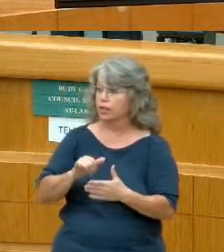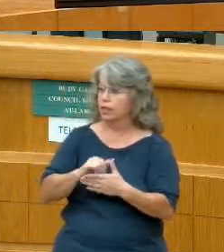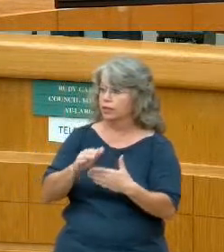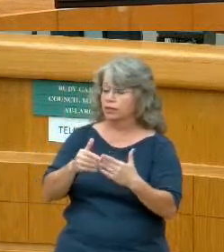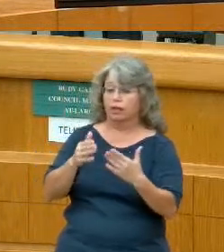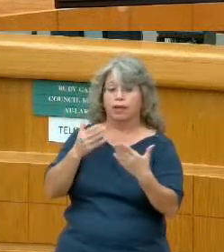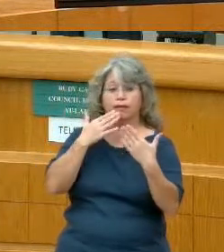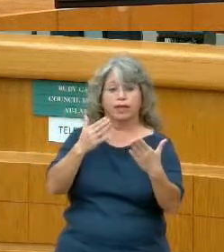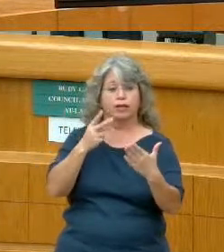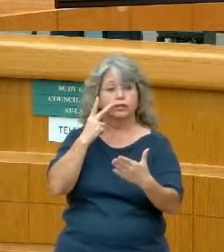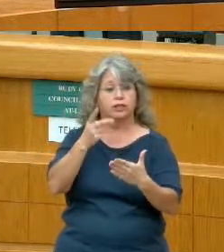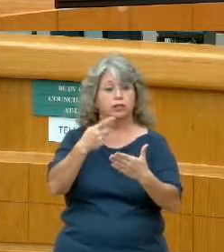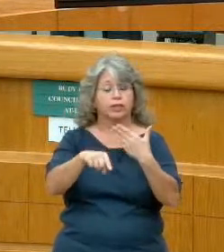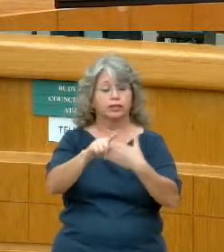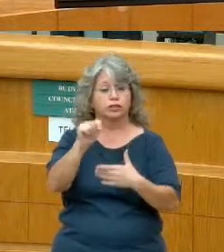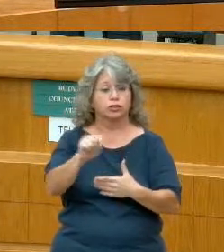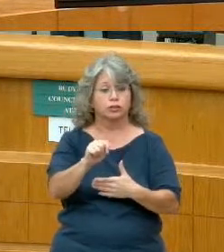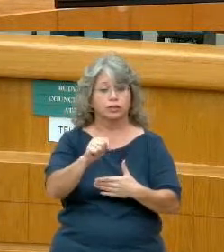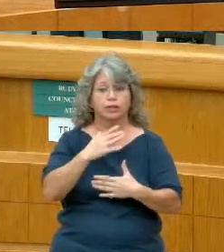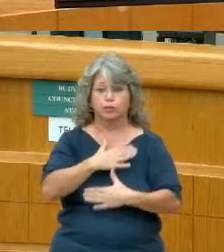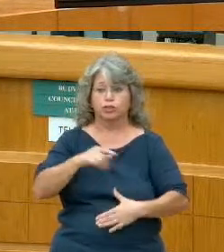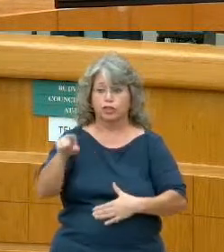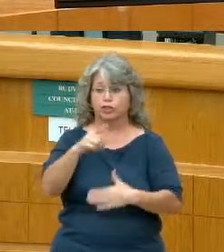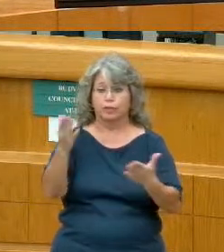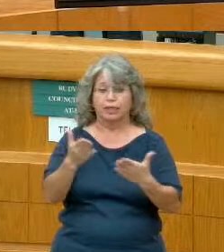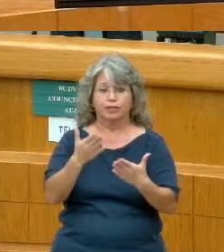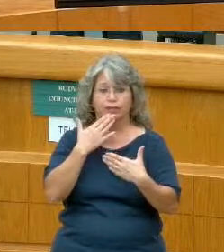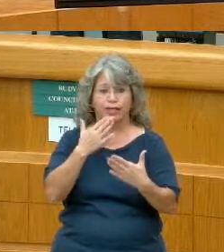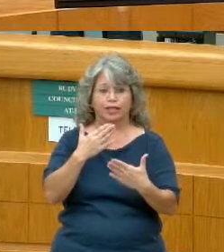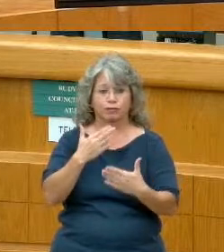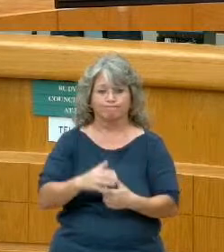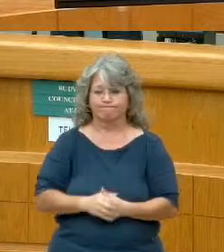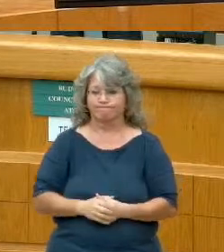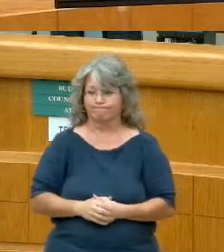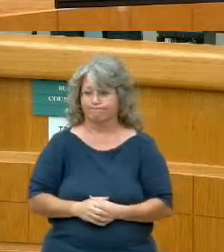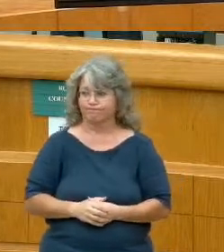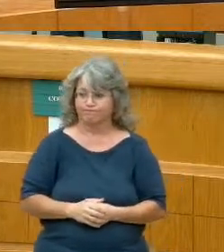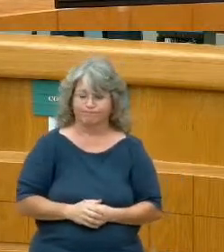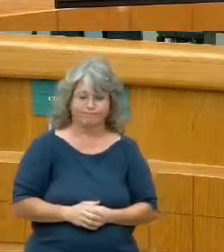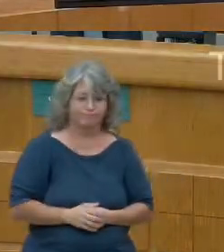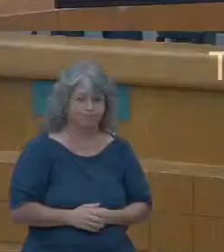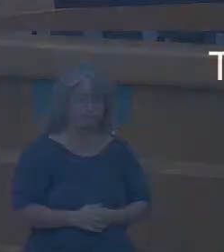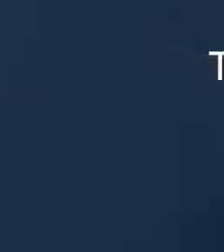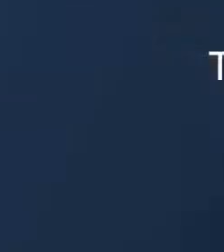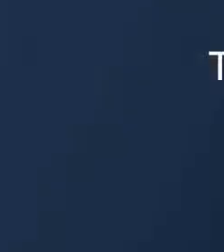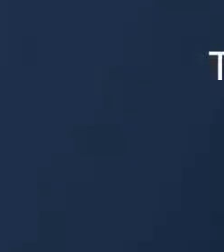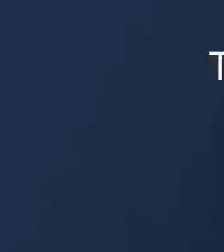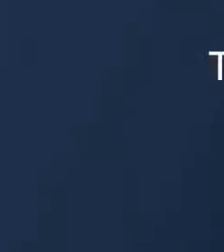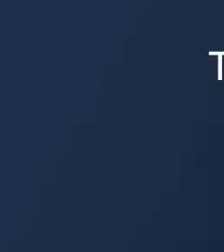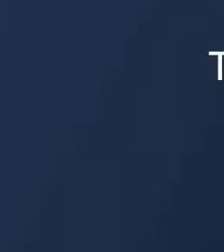Thank you all, and we will see y'all next Tuesday. Appreciate you being here. Thank you.